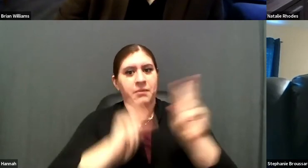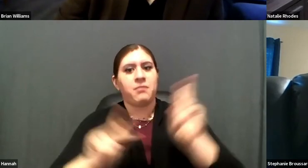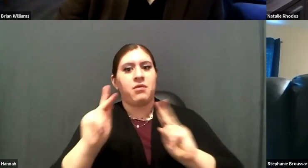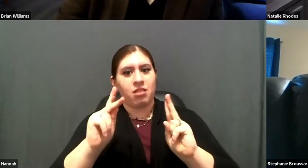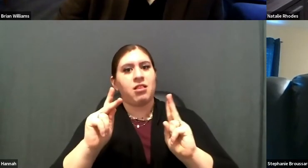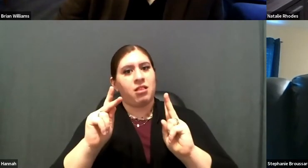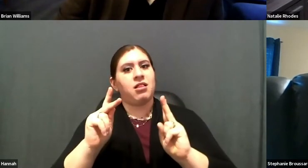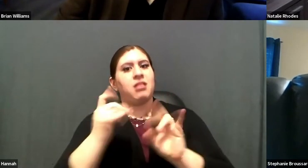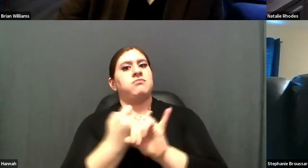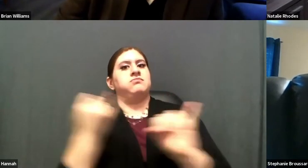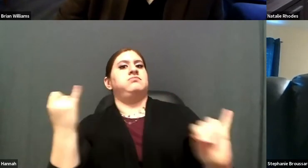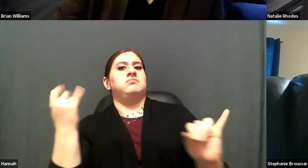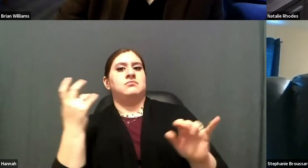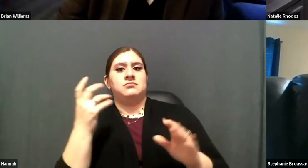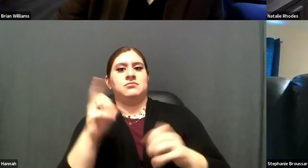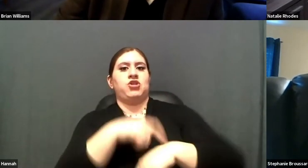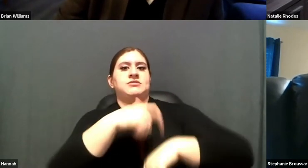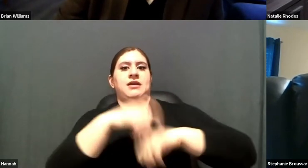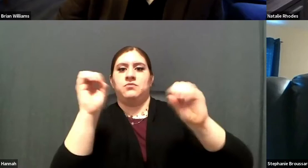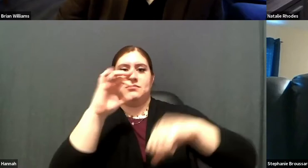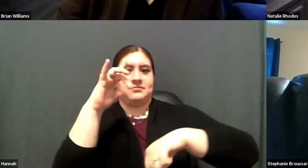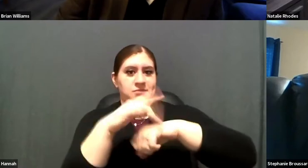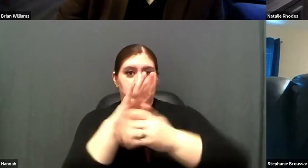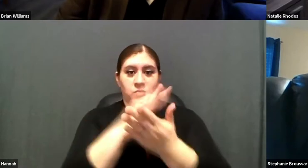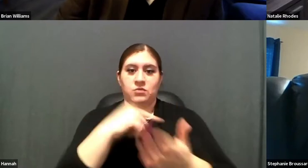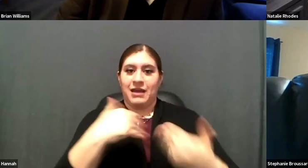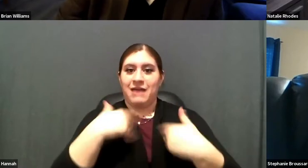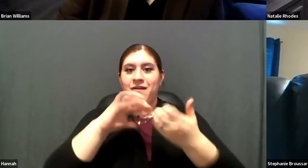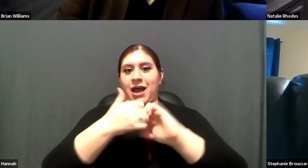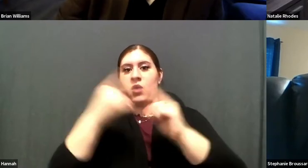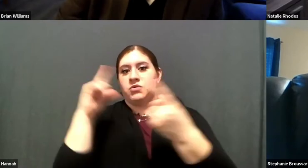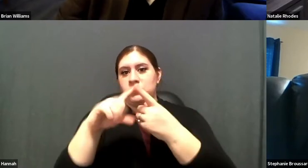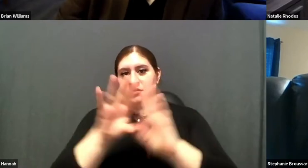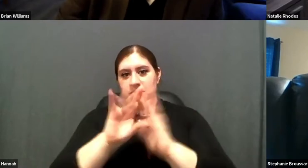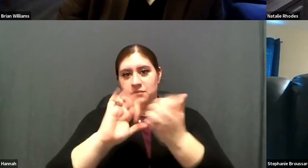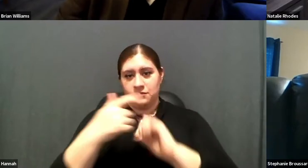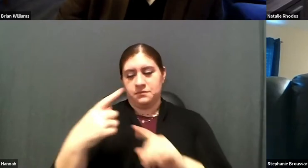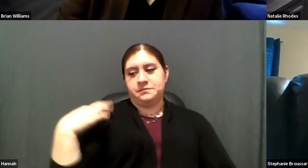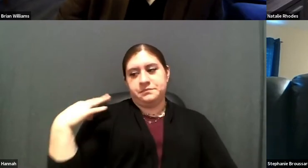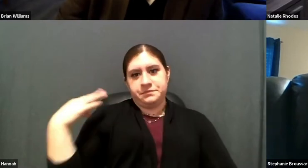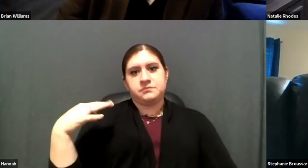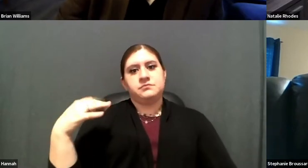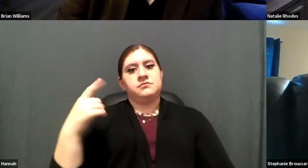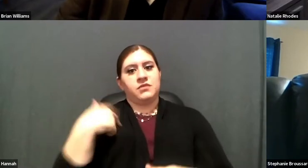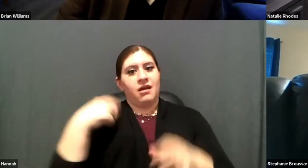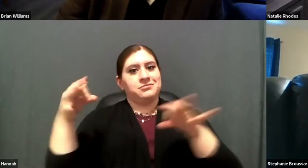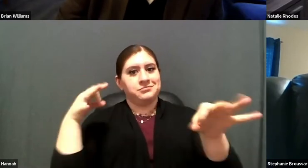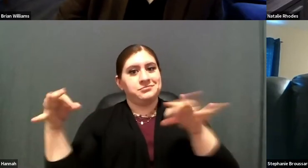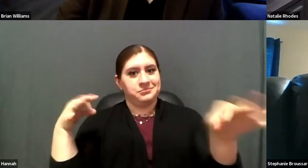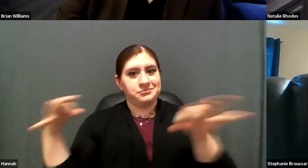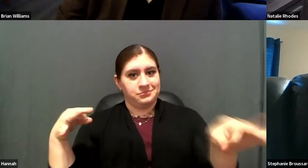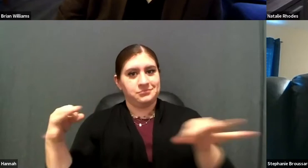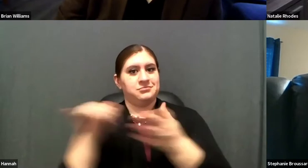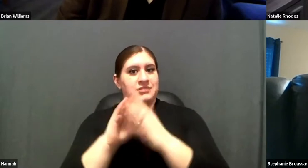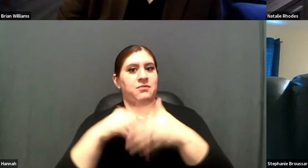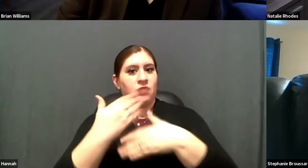away from school for a while, then we actually have a how-to video of how to apply, where I kind of walk students through the whole